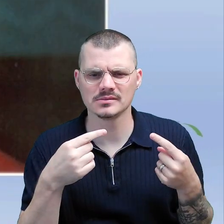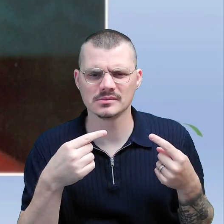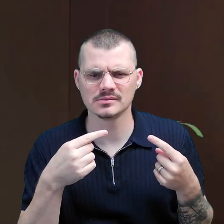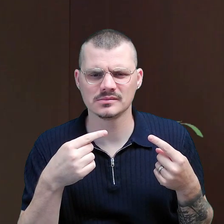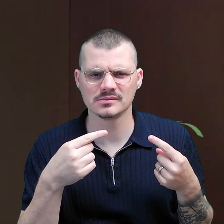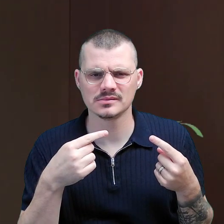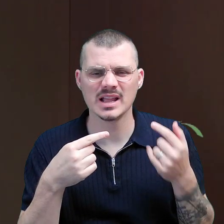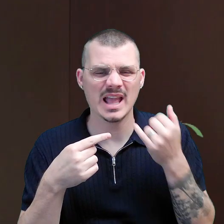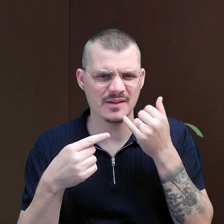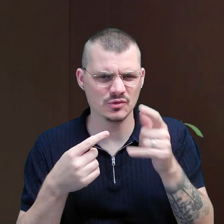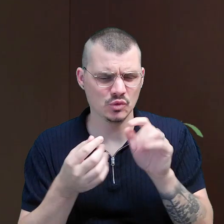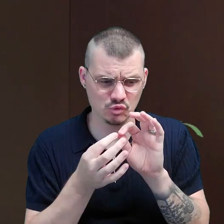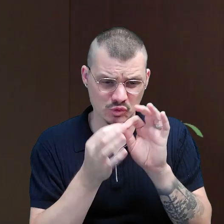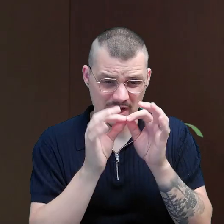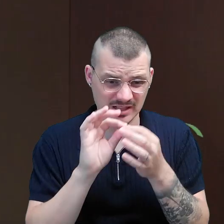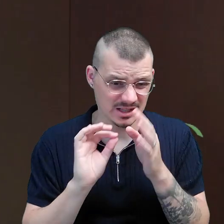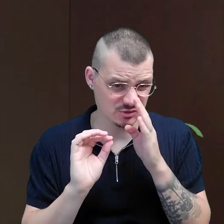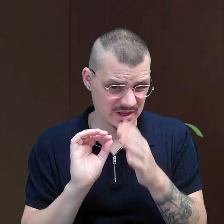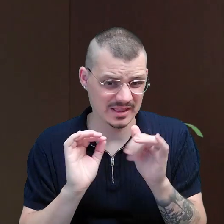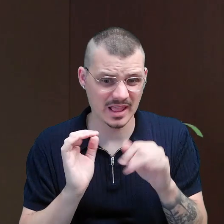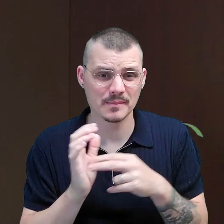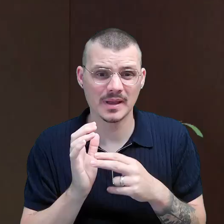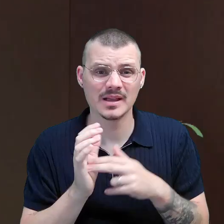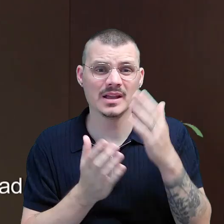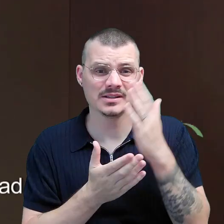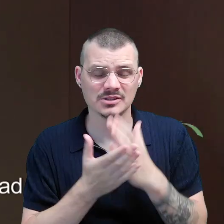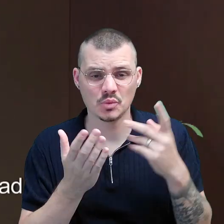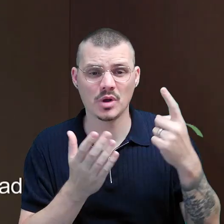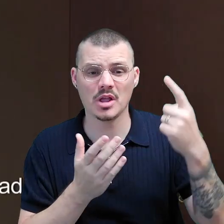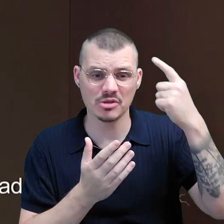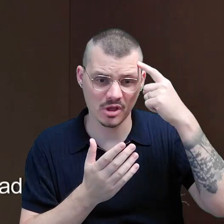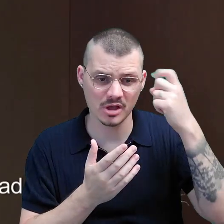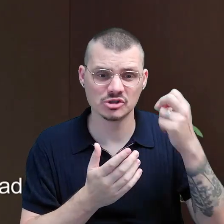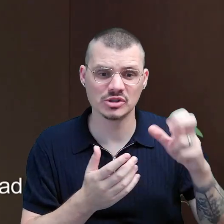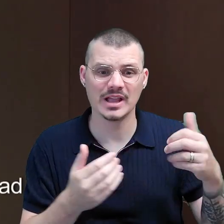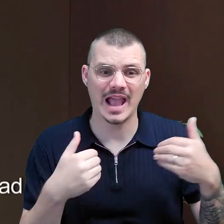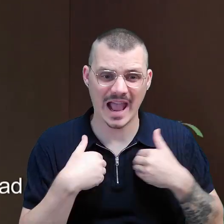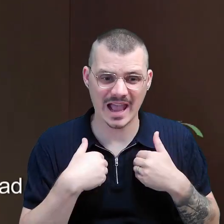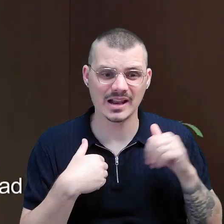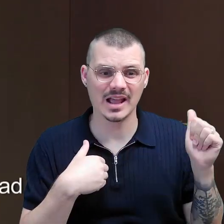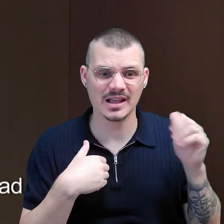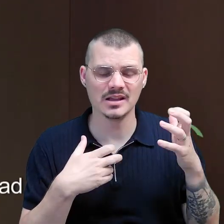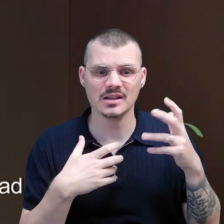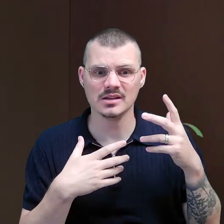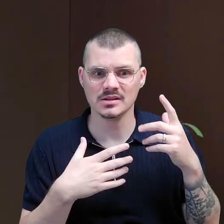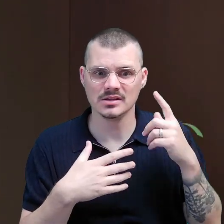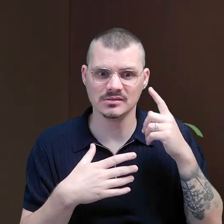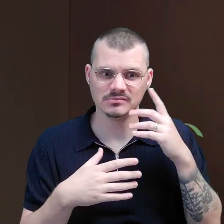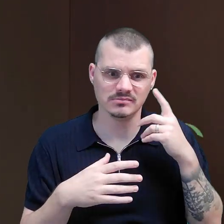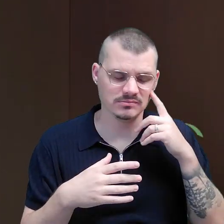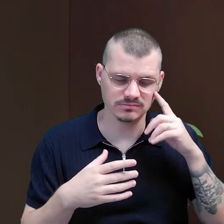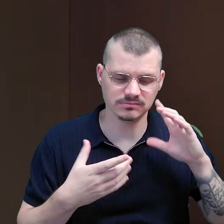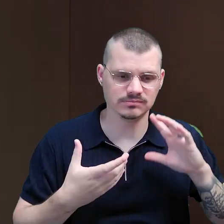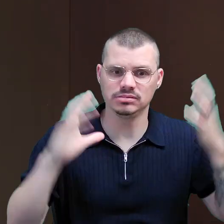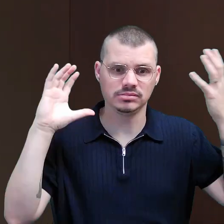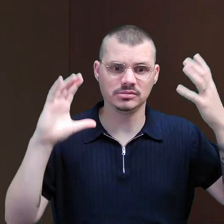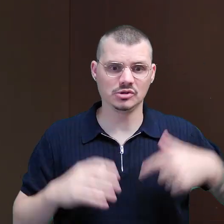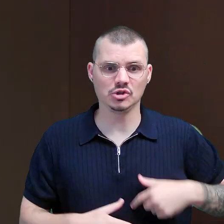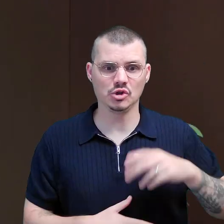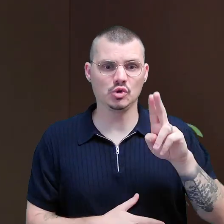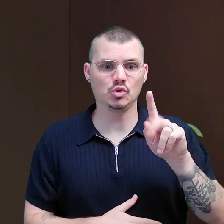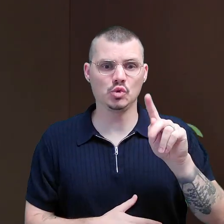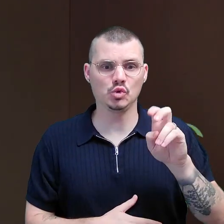As you know, if you translate that, that means that somebody thought she had a psychotic